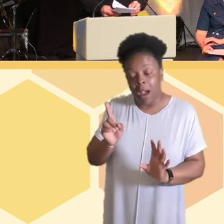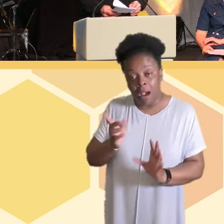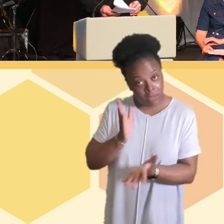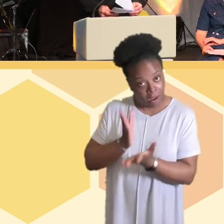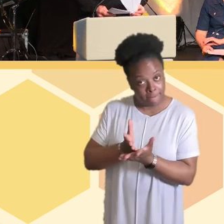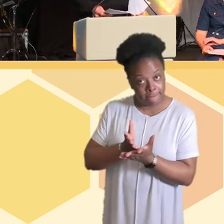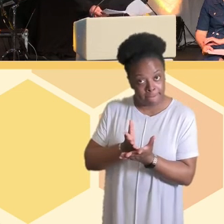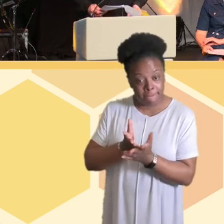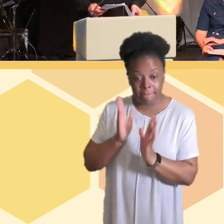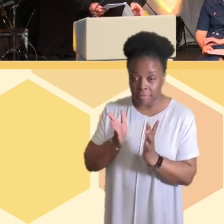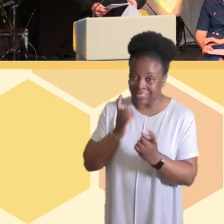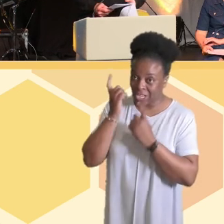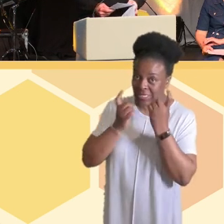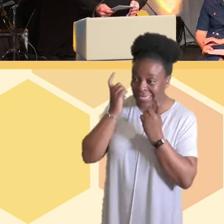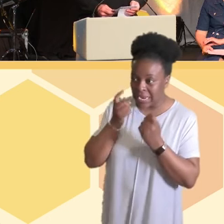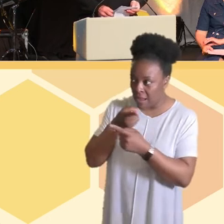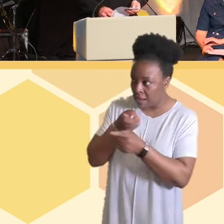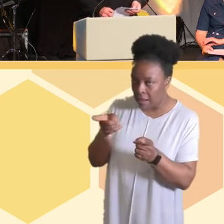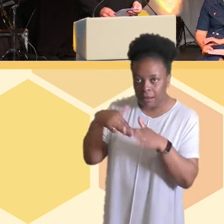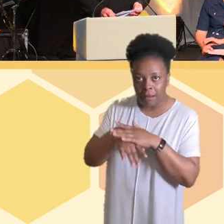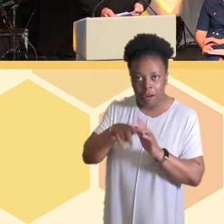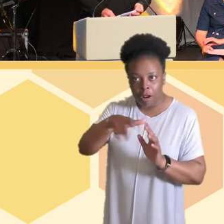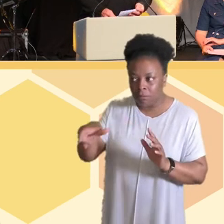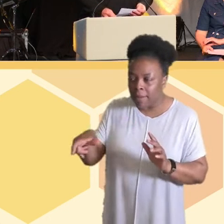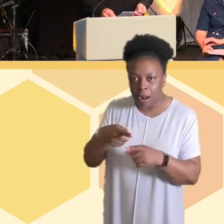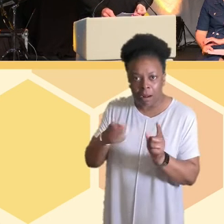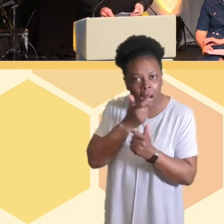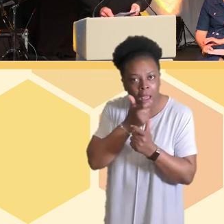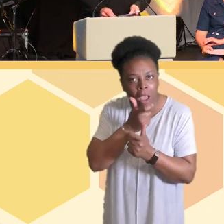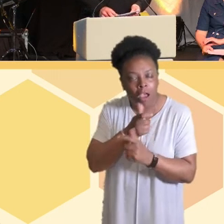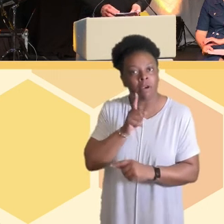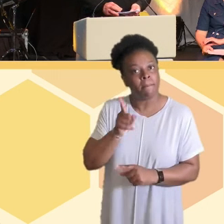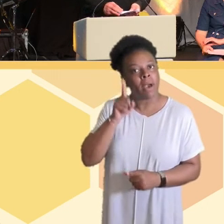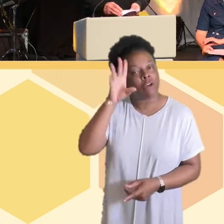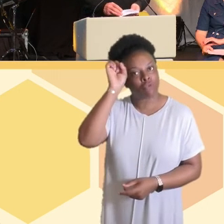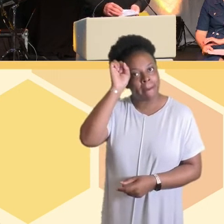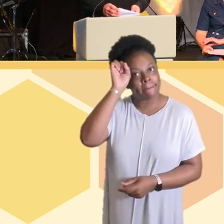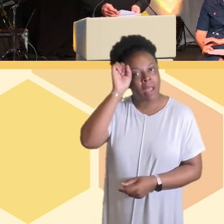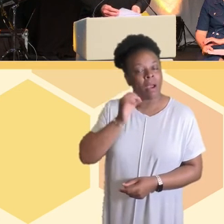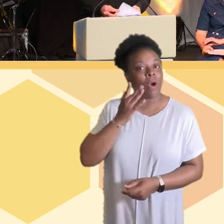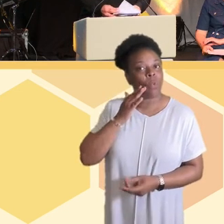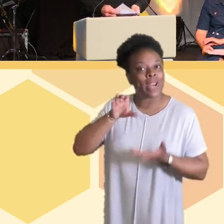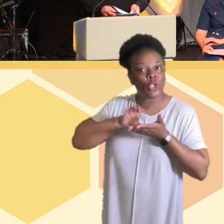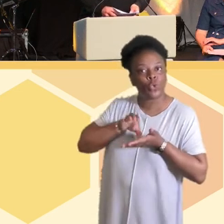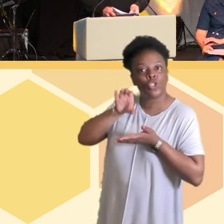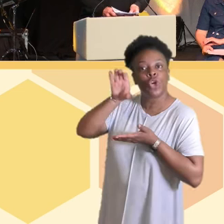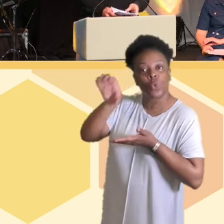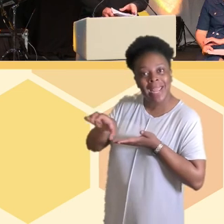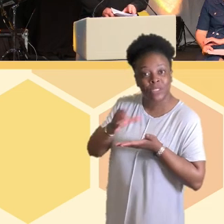But you can also consider leaving a gift to the union. Remember that giving to charity reduces your overall